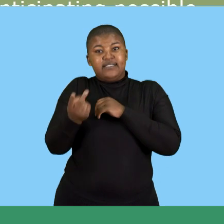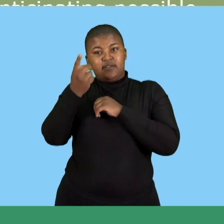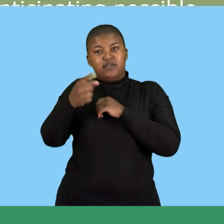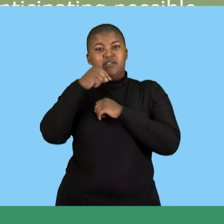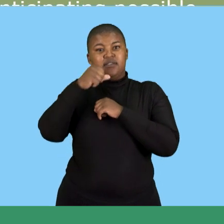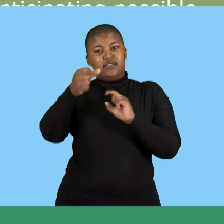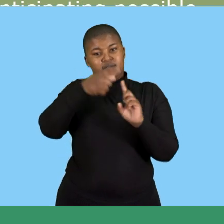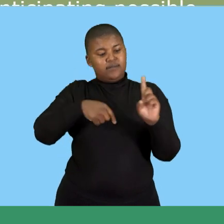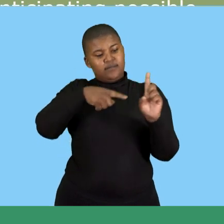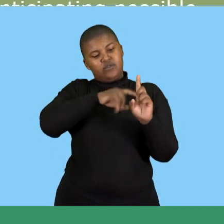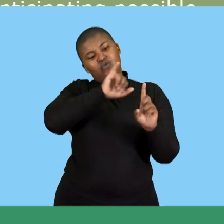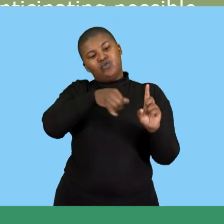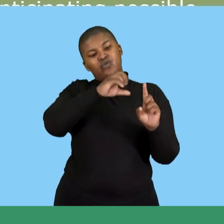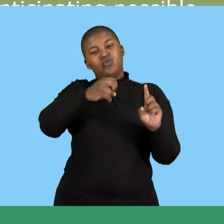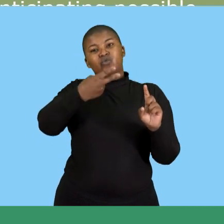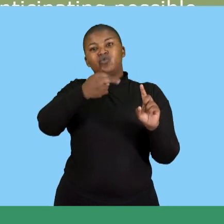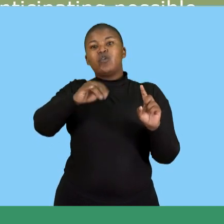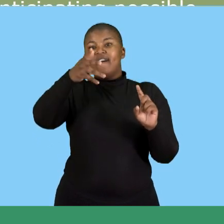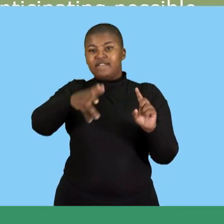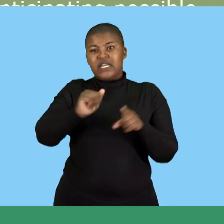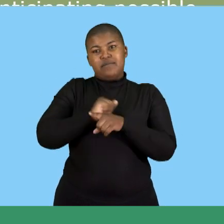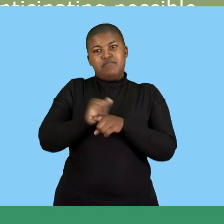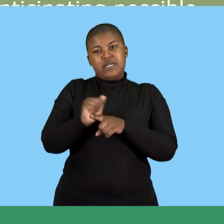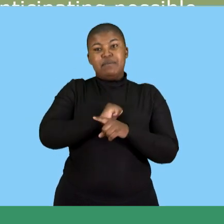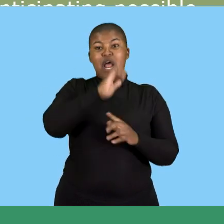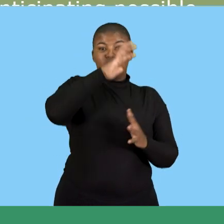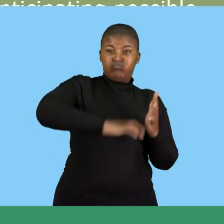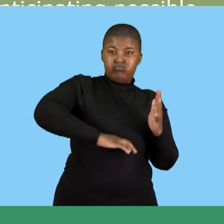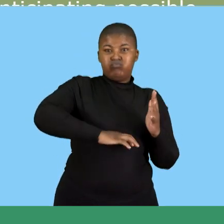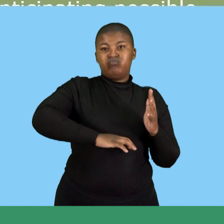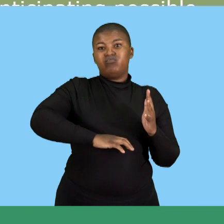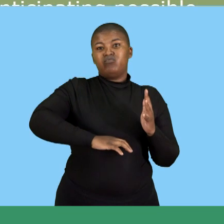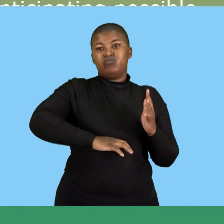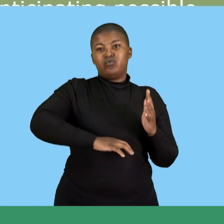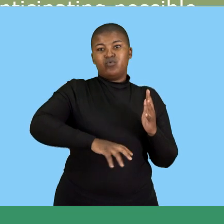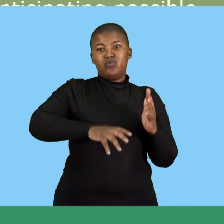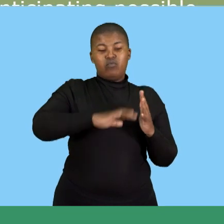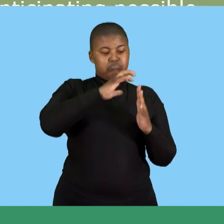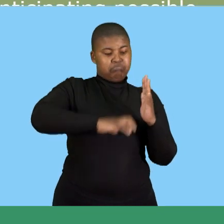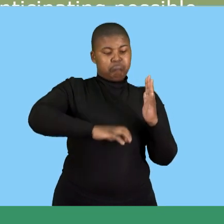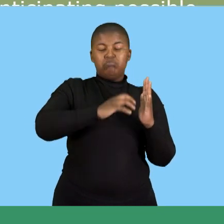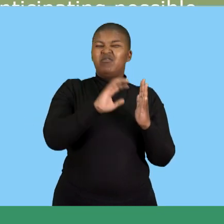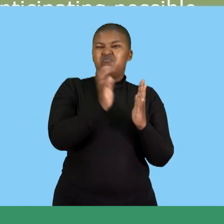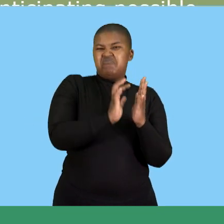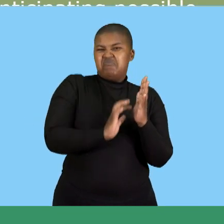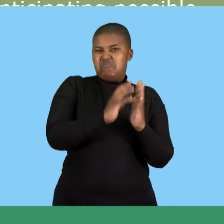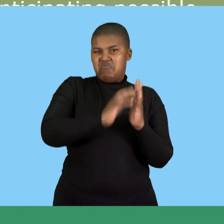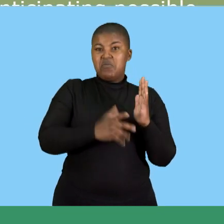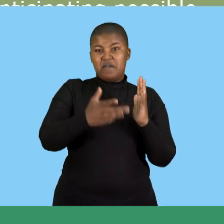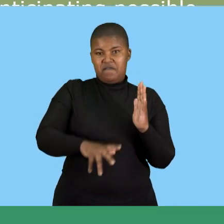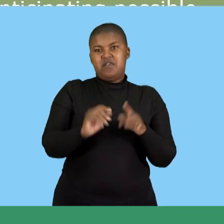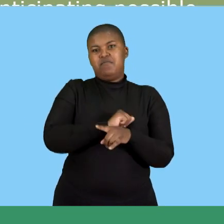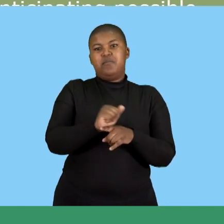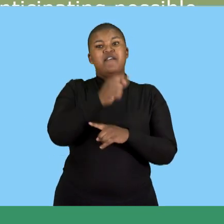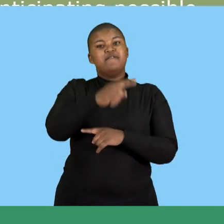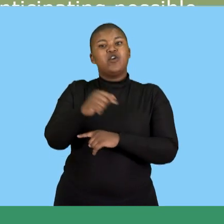that follows. They say he has to prepare for a rough draft, or he has prepared a rough draft